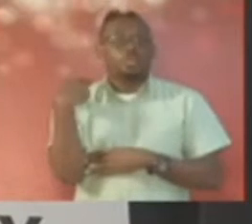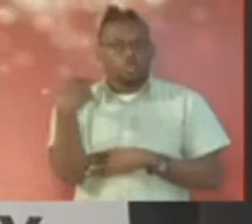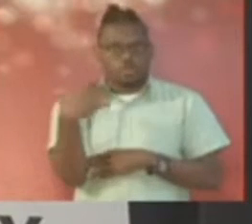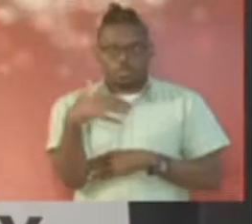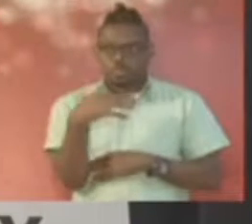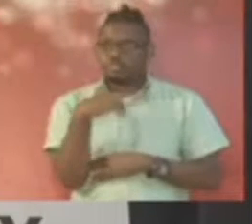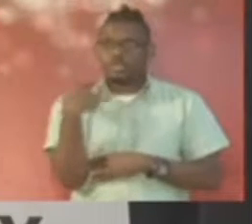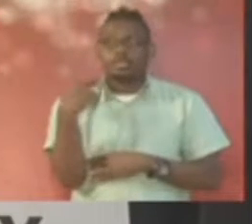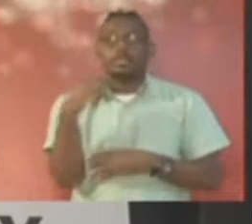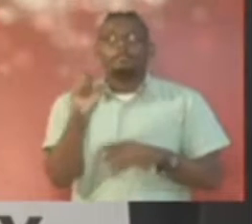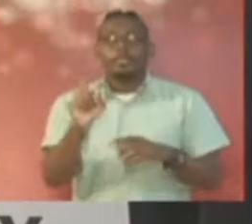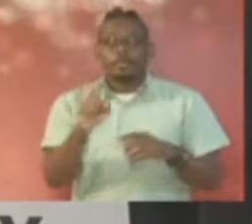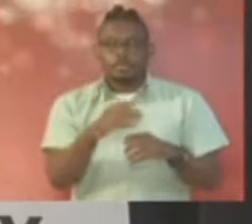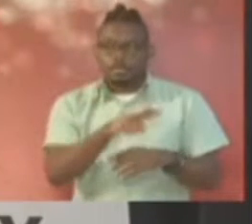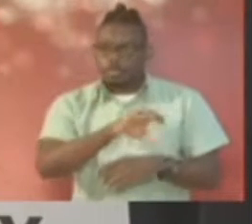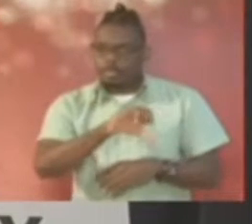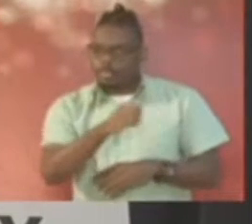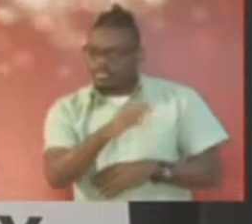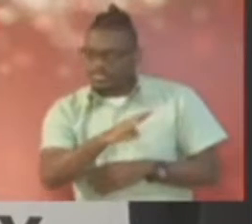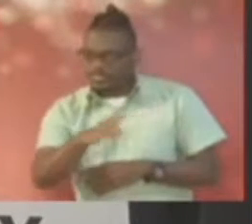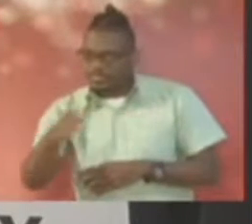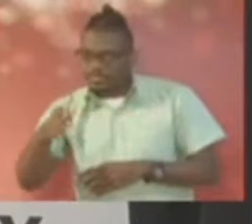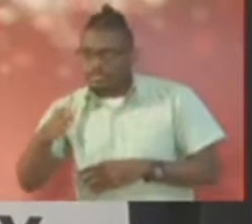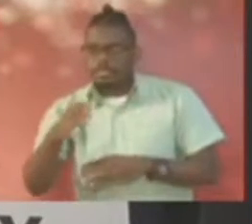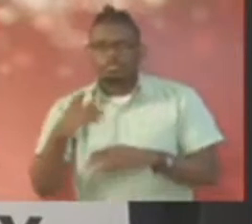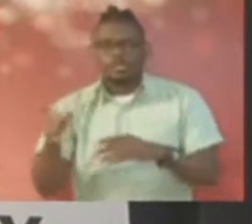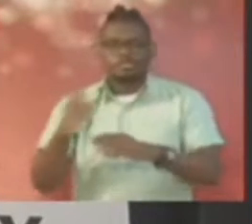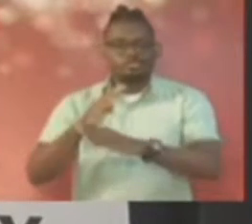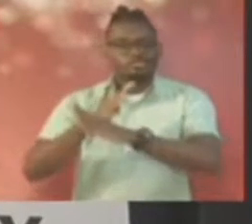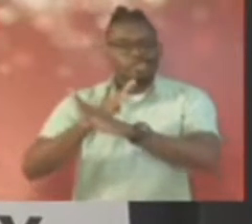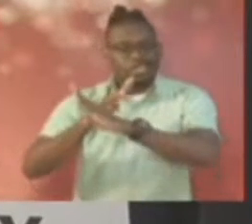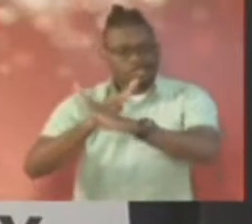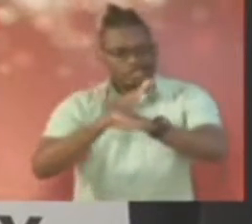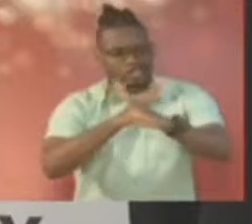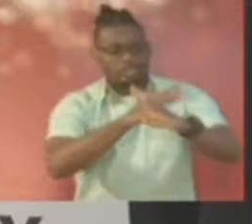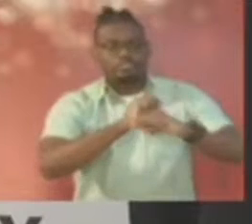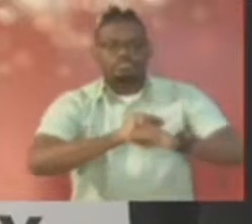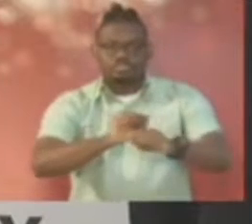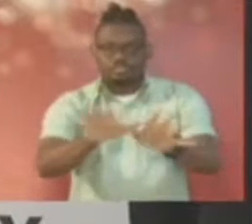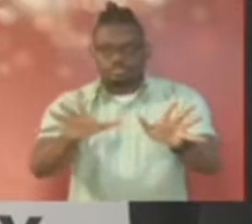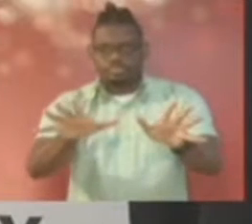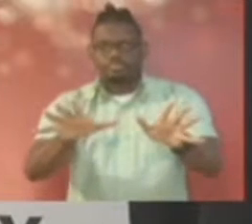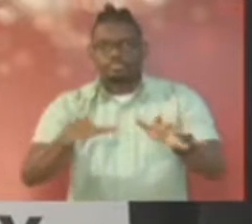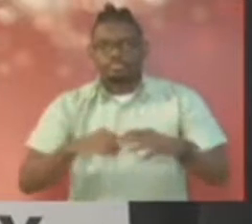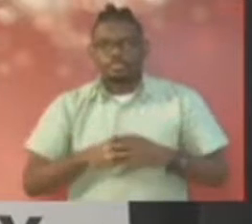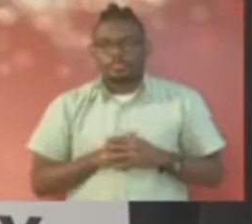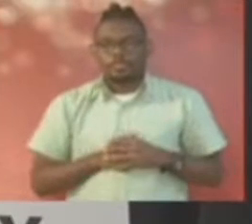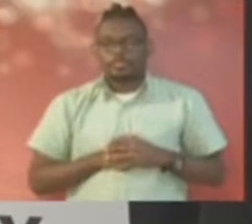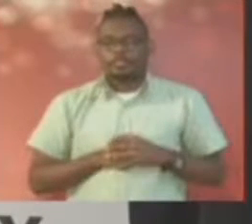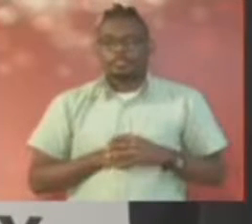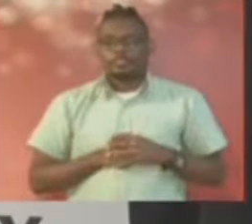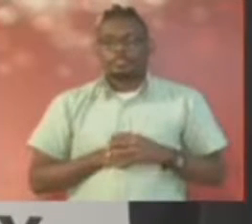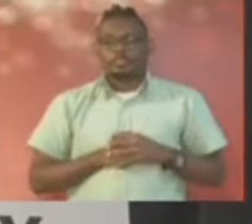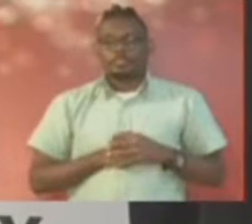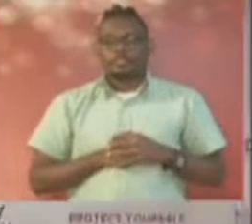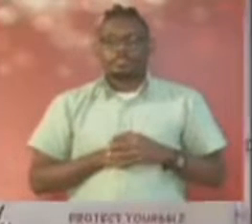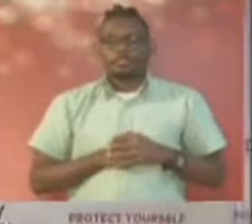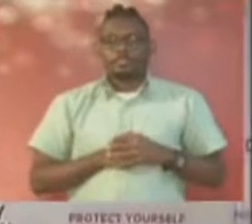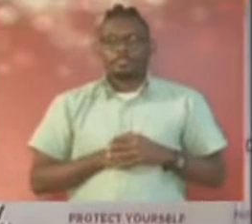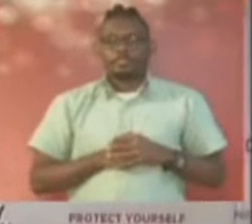risk of transmission, given the fact that we're still having activity with congregation taking place. I'm hoping that helps to clarify it a